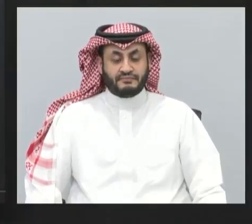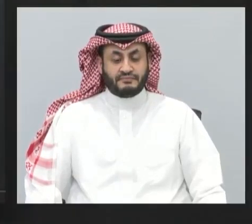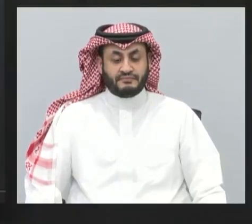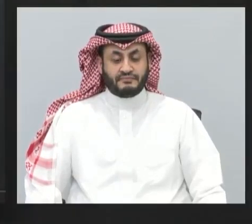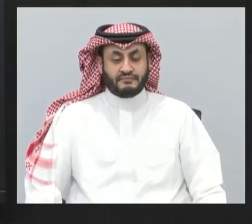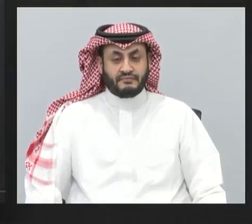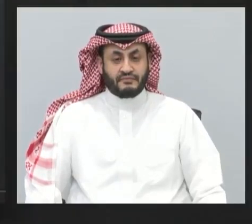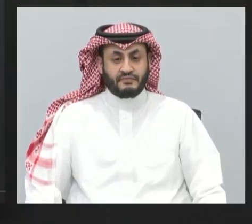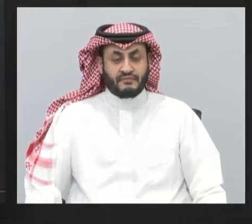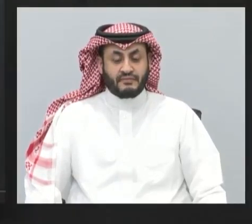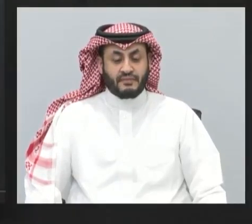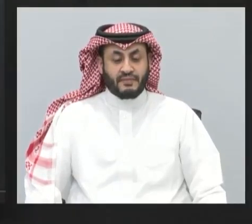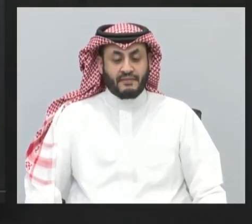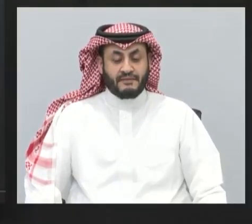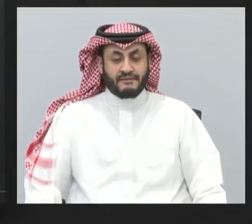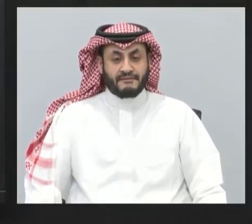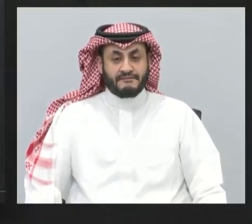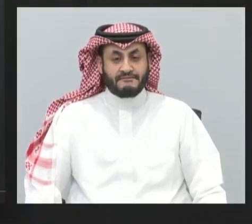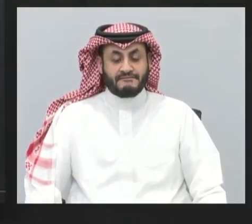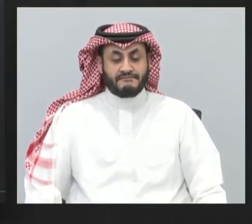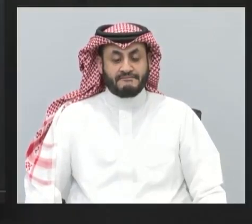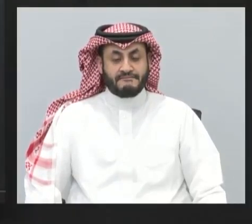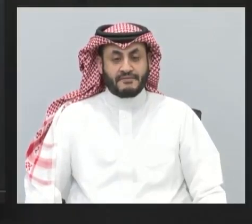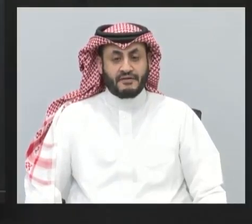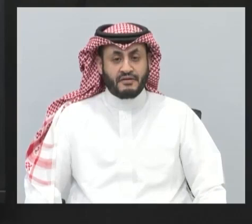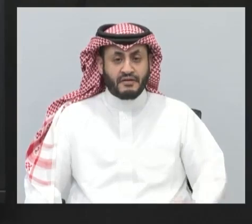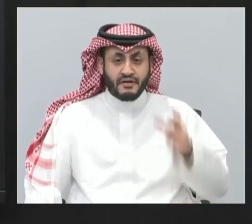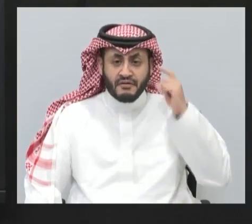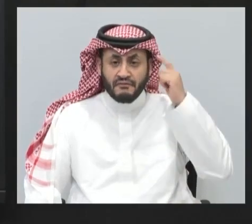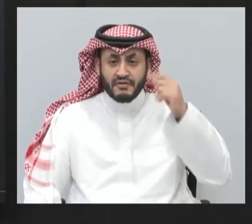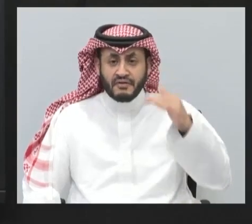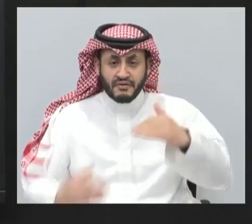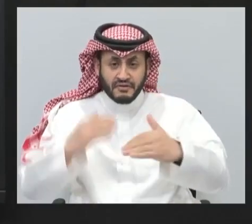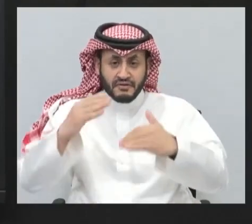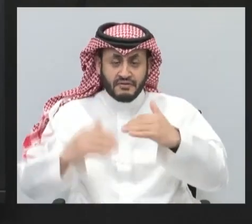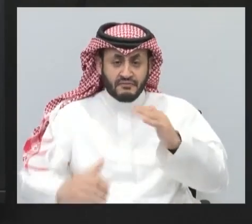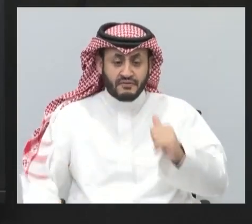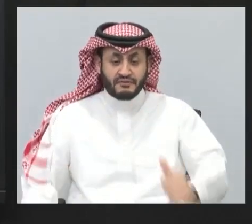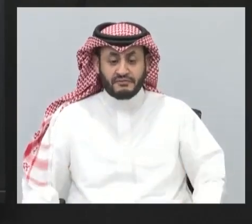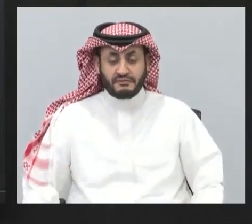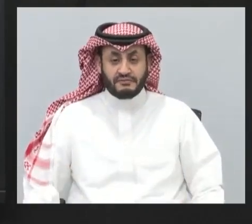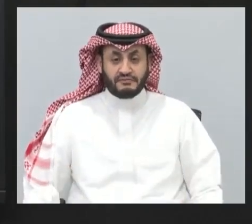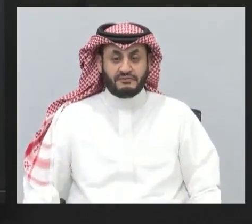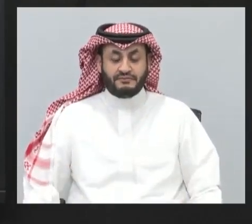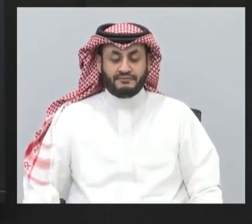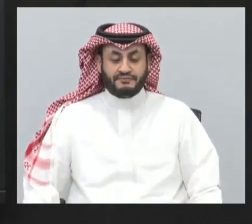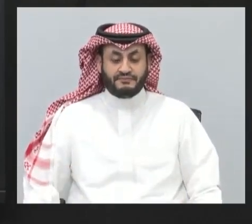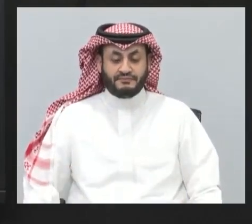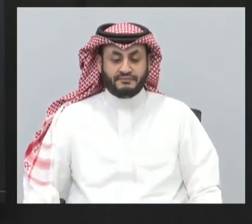of thinking. It's not about the idea of remembering things. So we have to think, not to